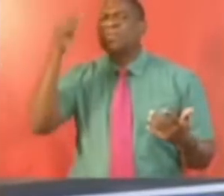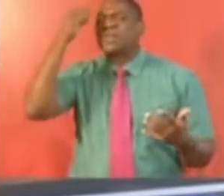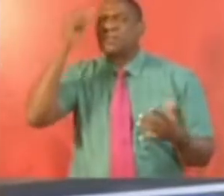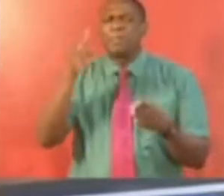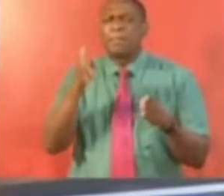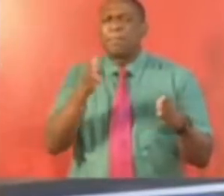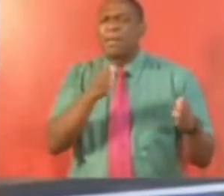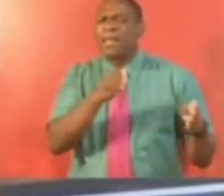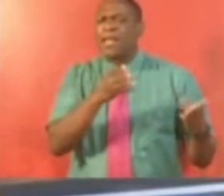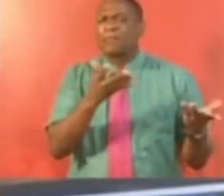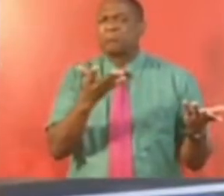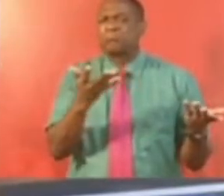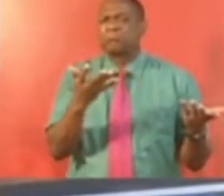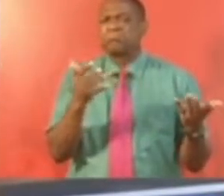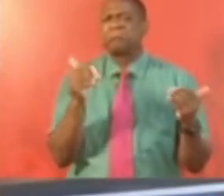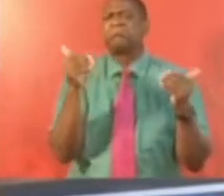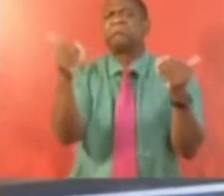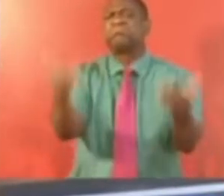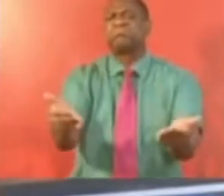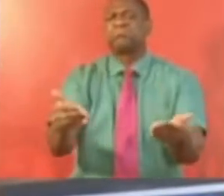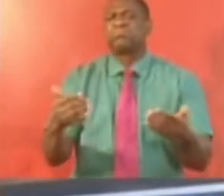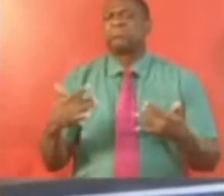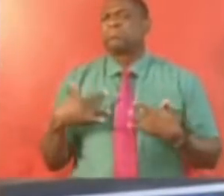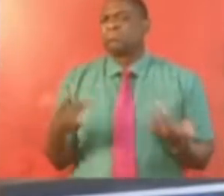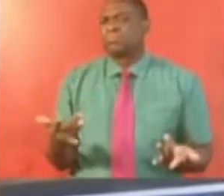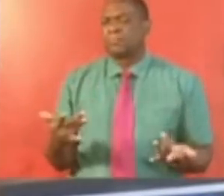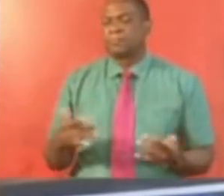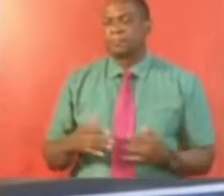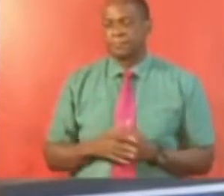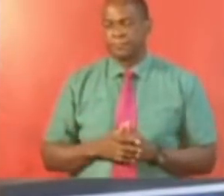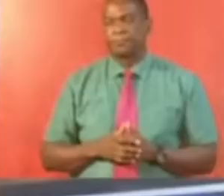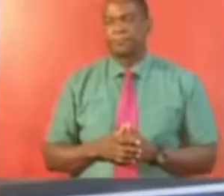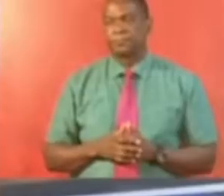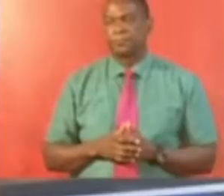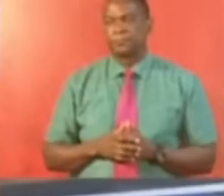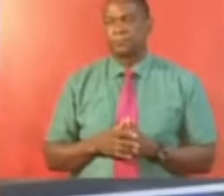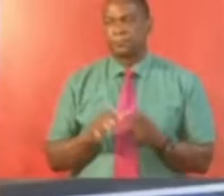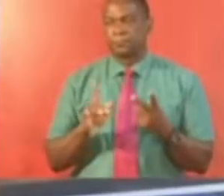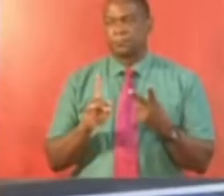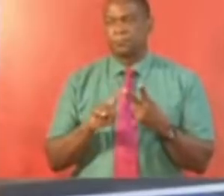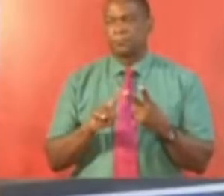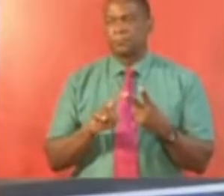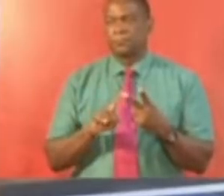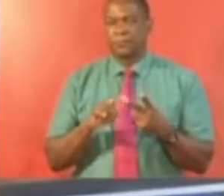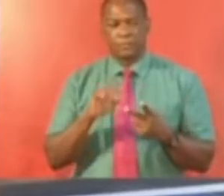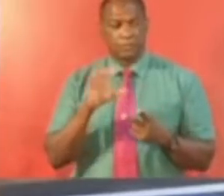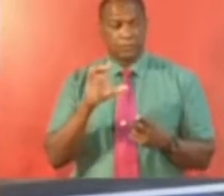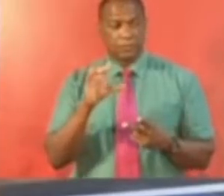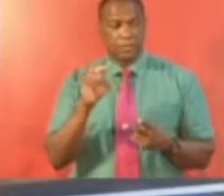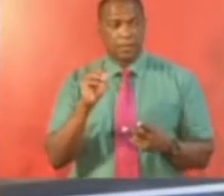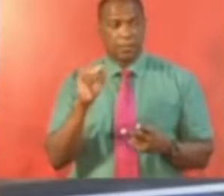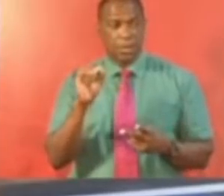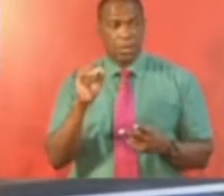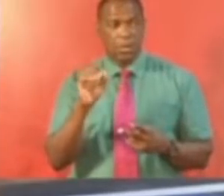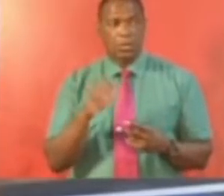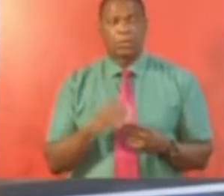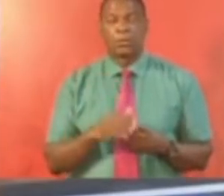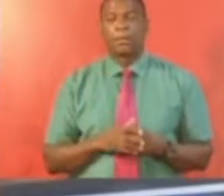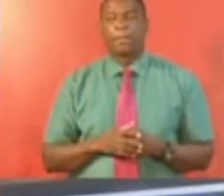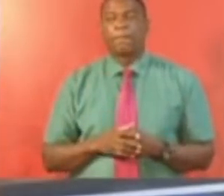also be key in treating with COVID-19 cases? And Dr. Parasaram, it is said